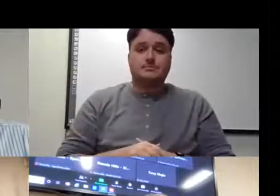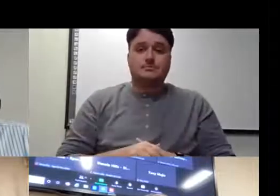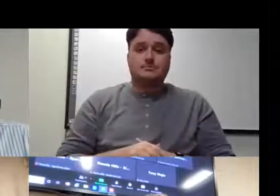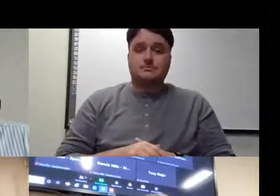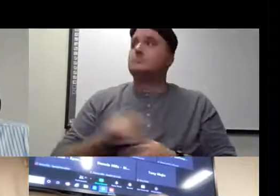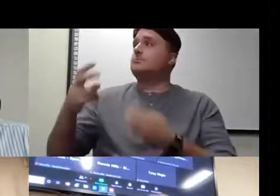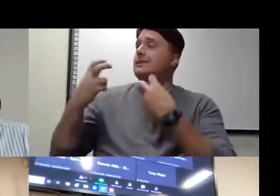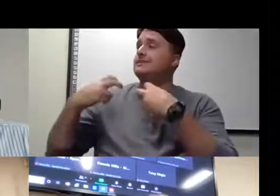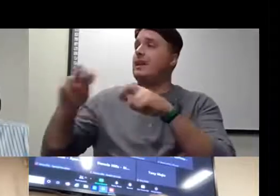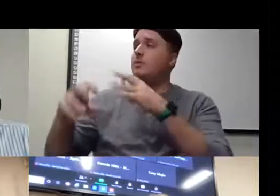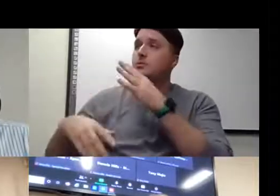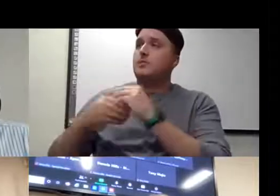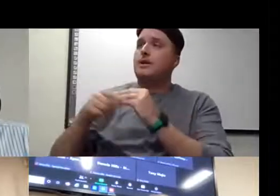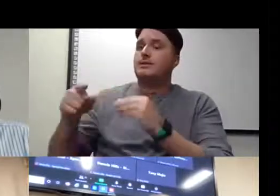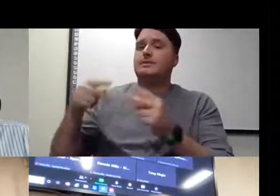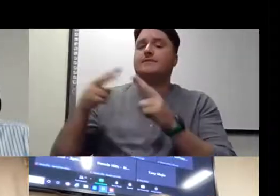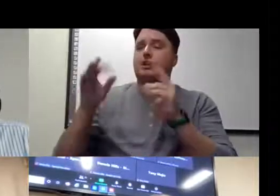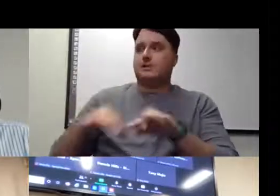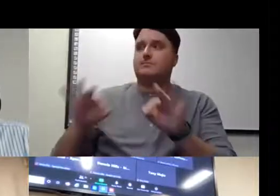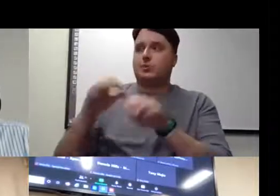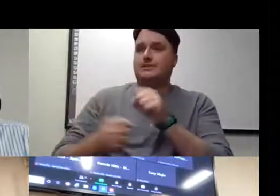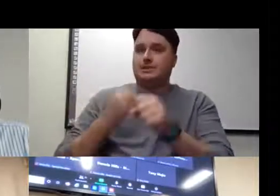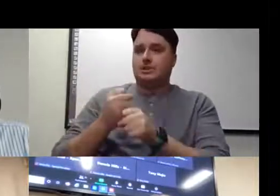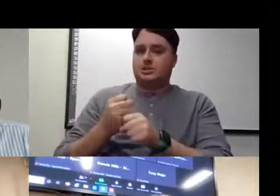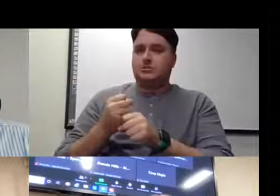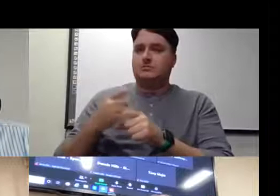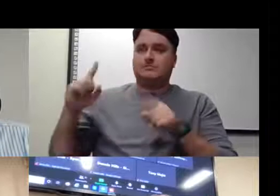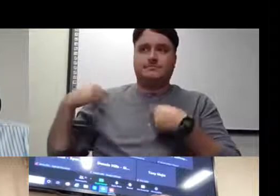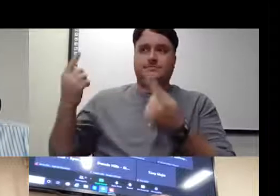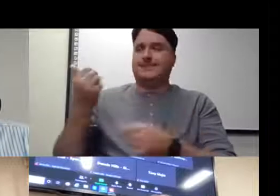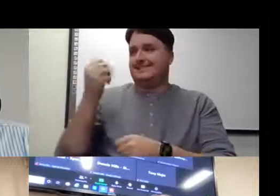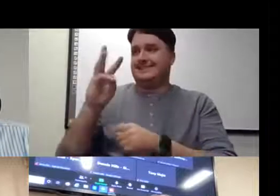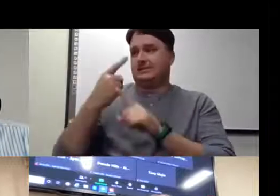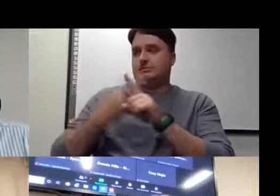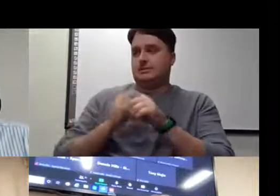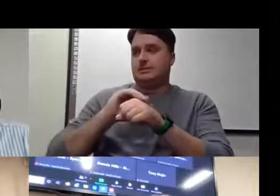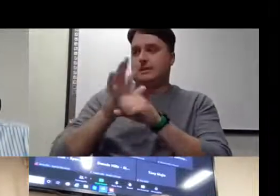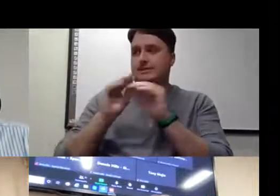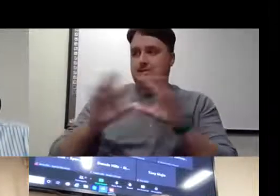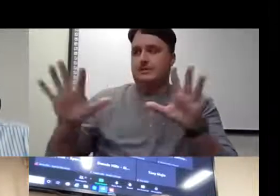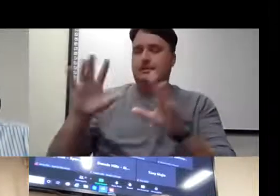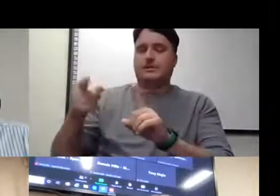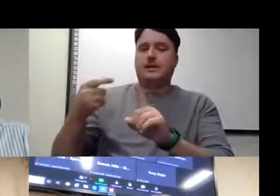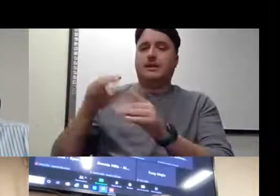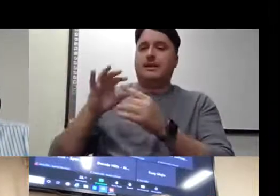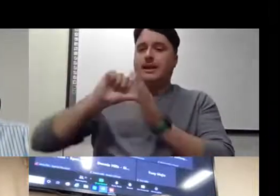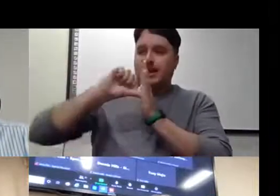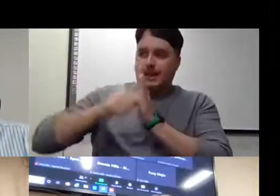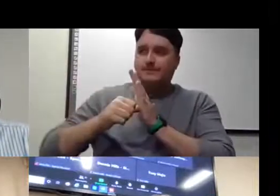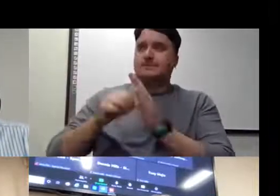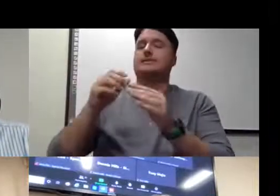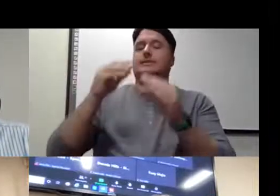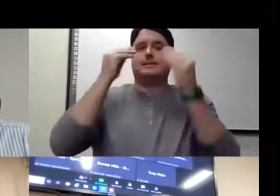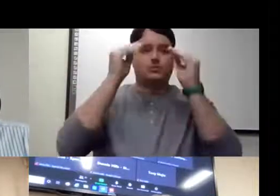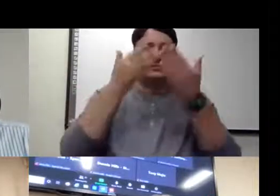add that, and this has been a particularly important year after 16 months of the pandemic, where the emphasis was get instructional